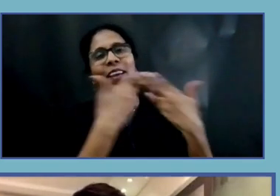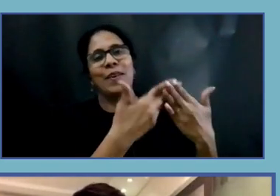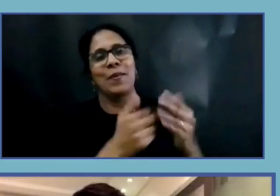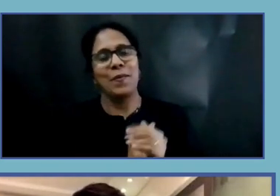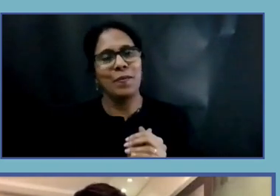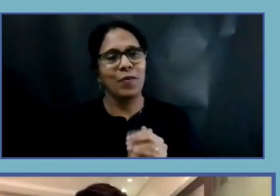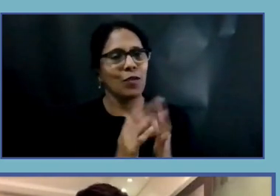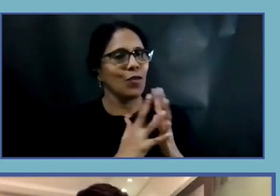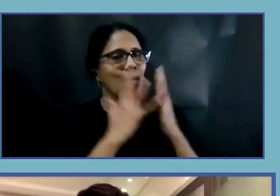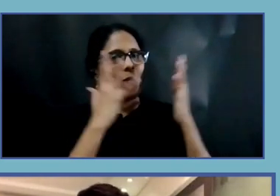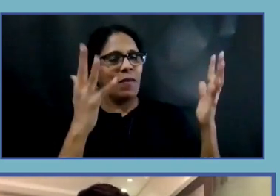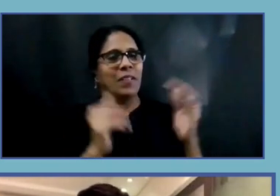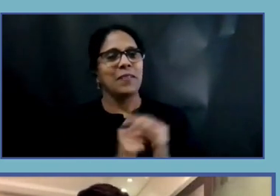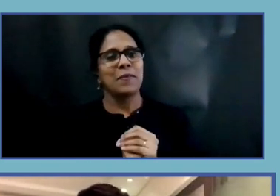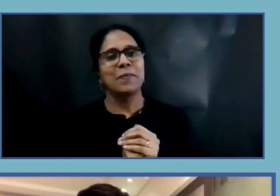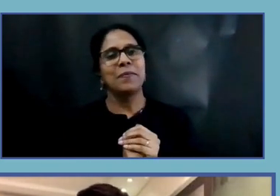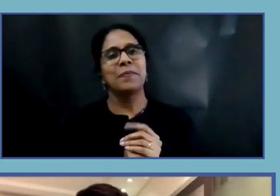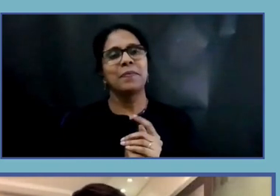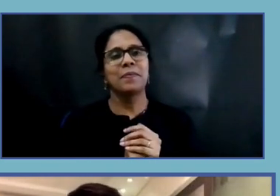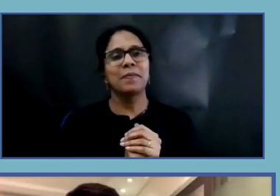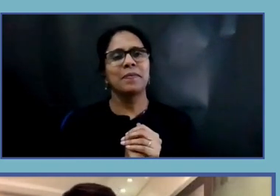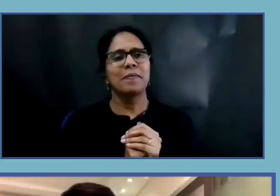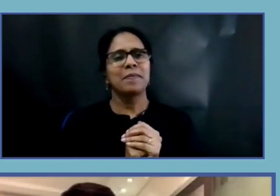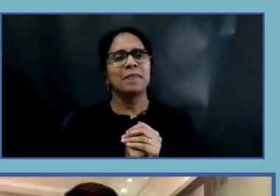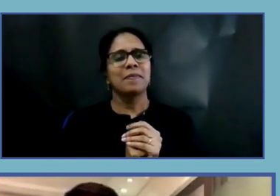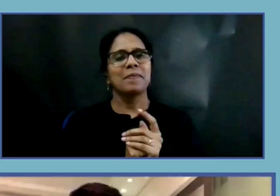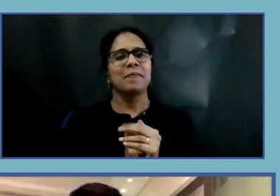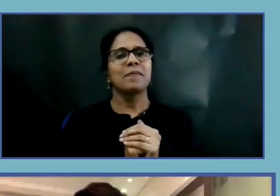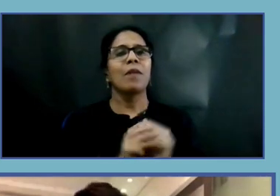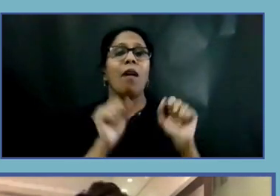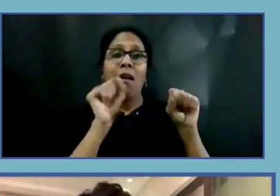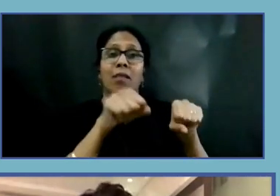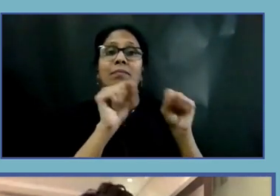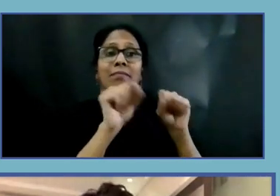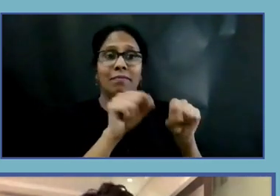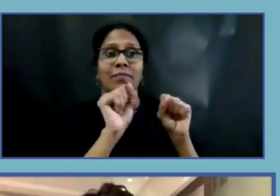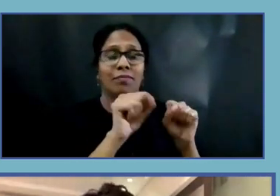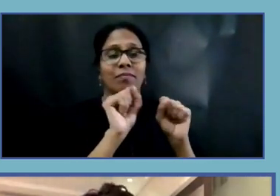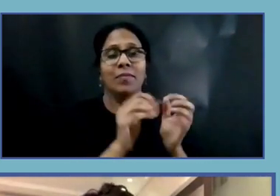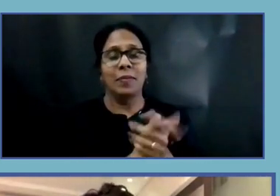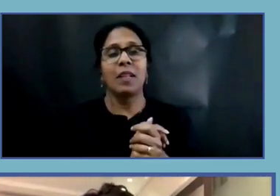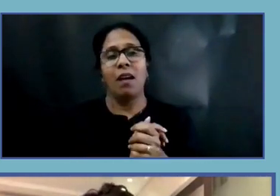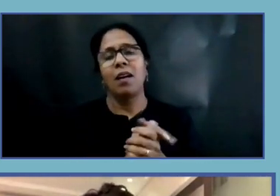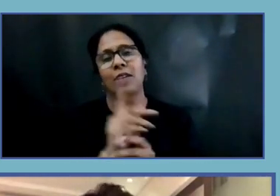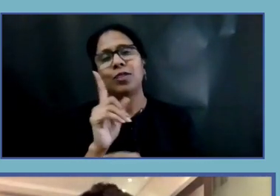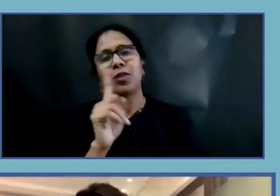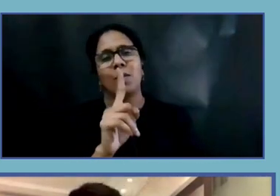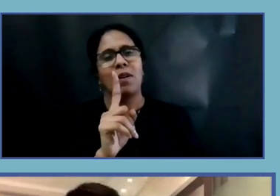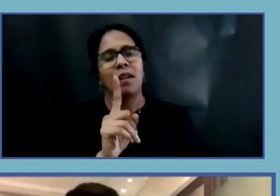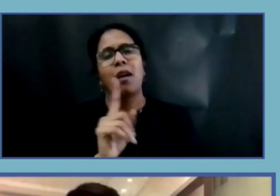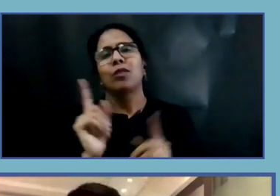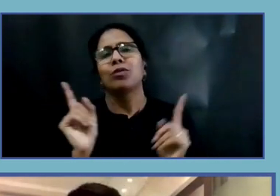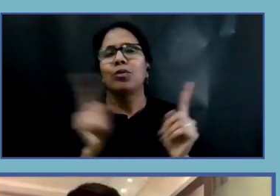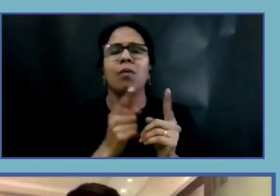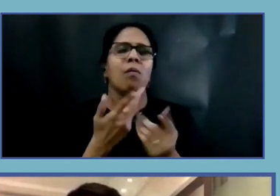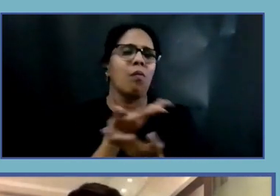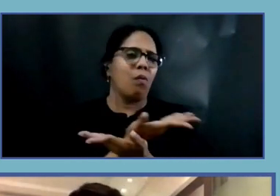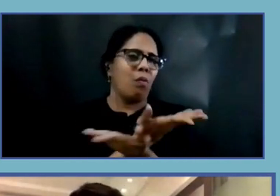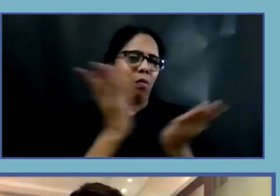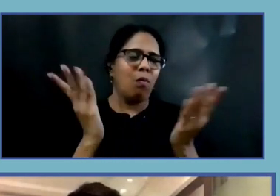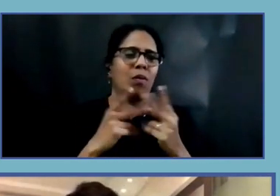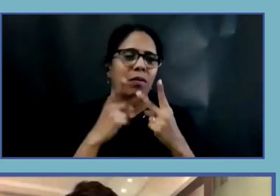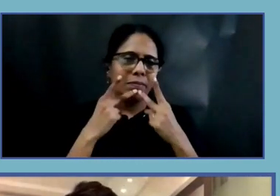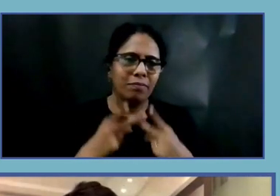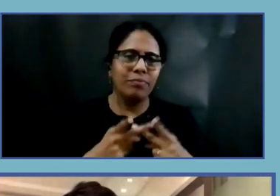Do you have a message for us? You know, yes, I just have one message for all of you